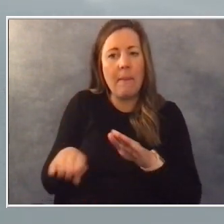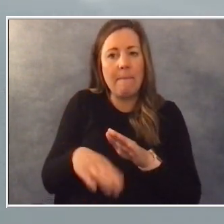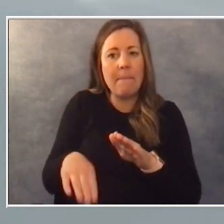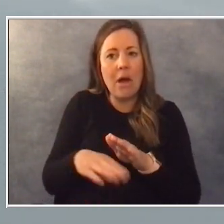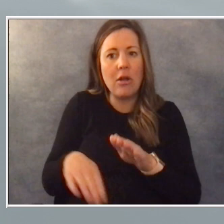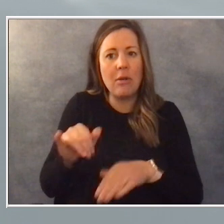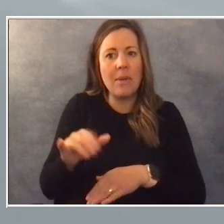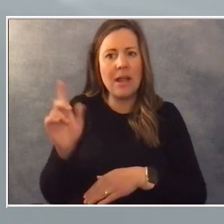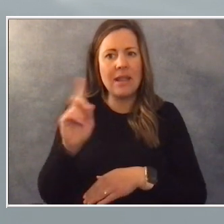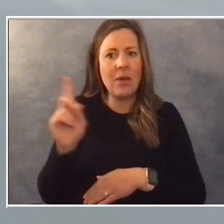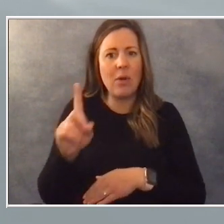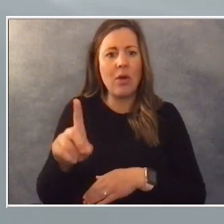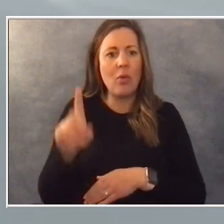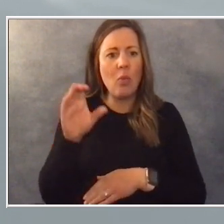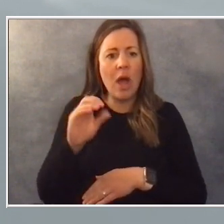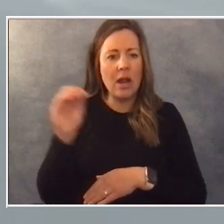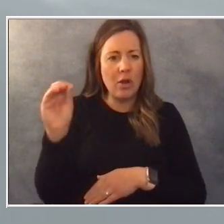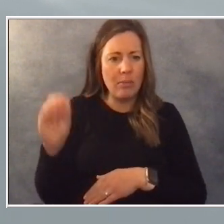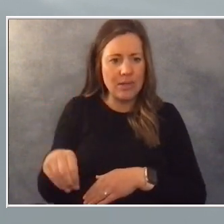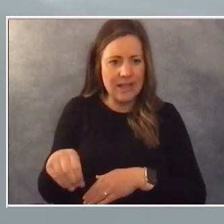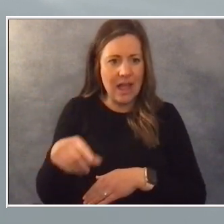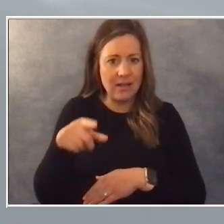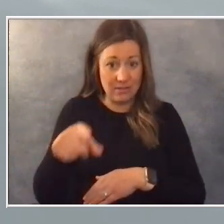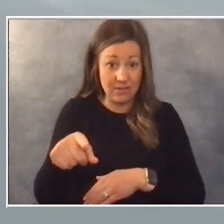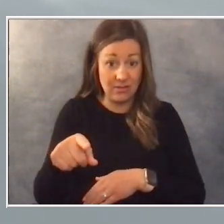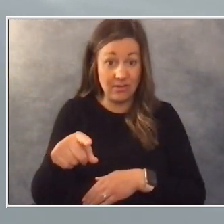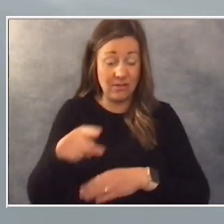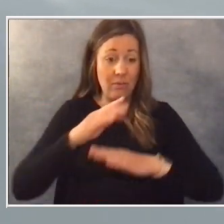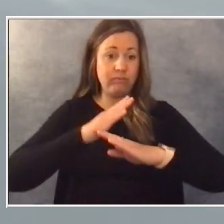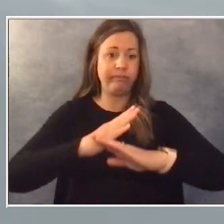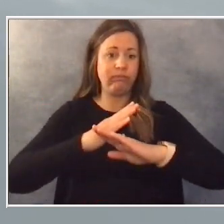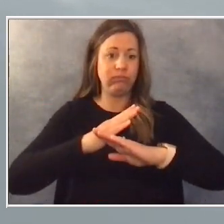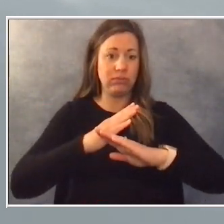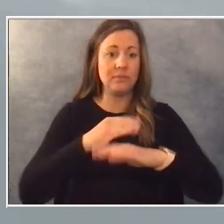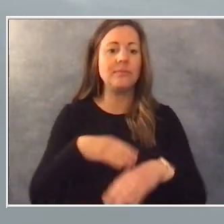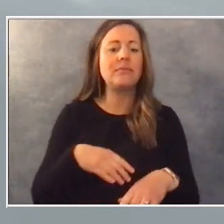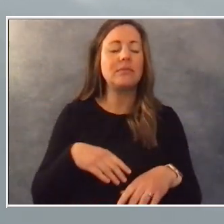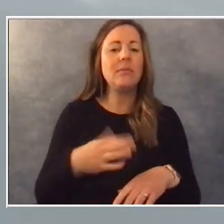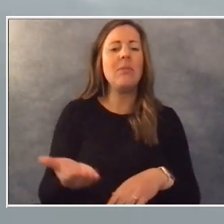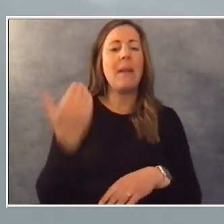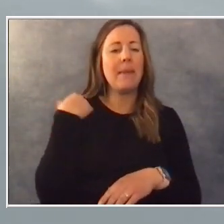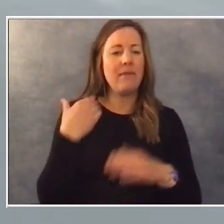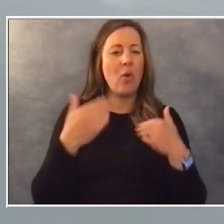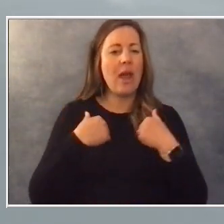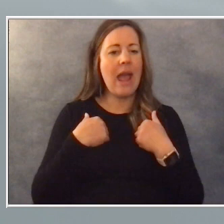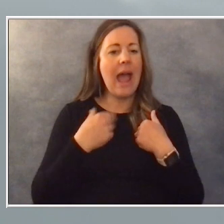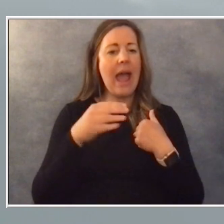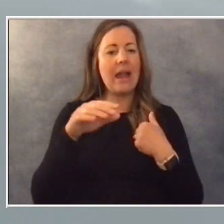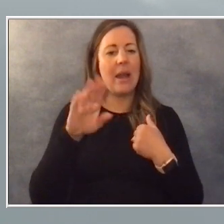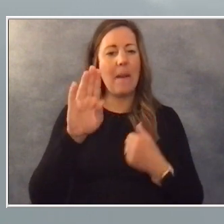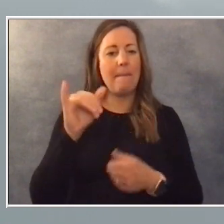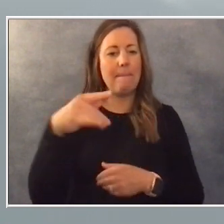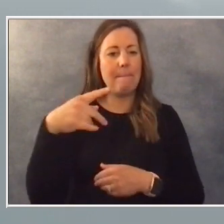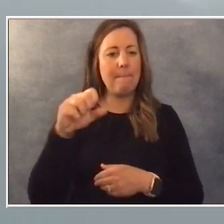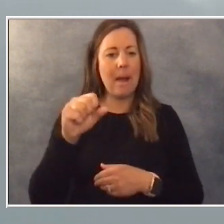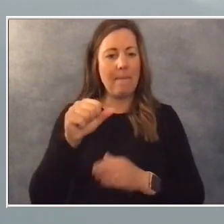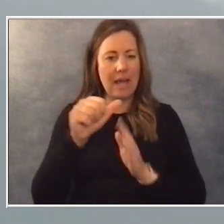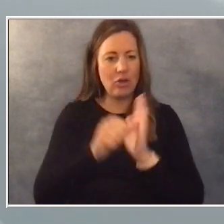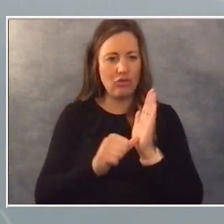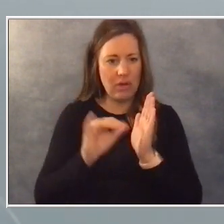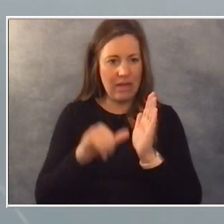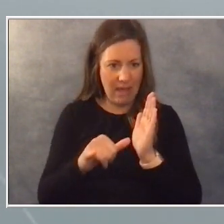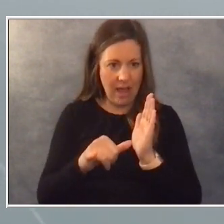100% occluded. And there used to be a bypass that went beyond that, but as I recall, the bypass